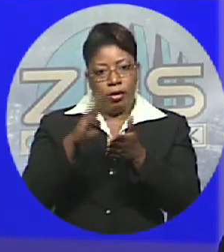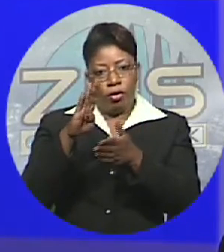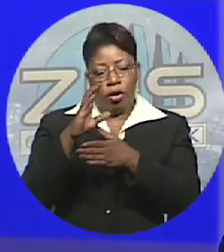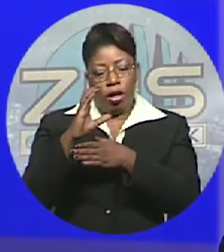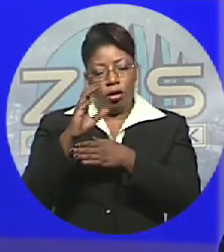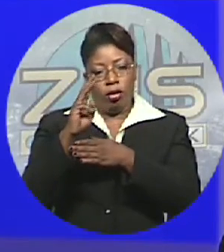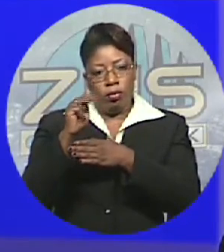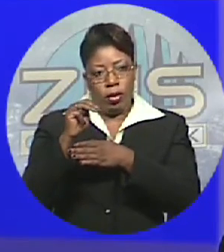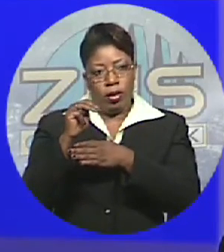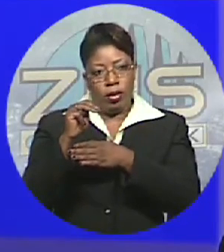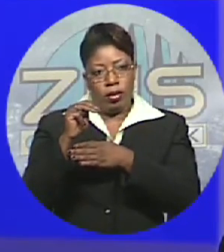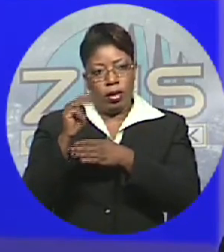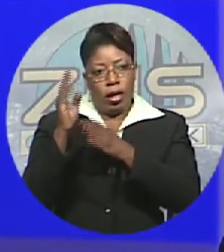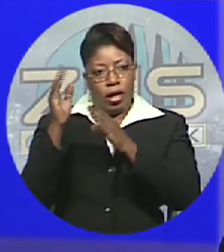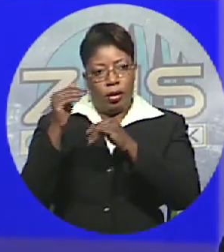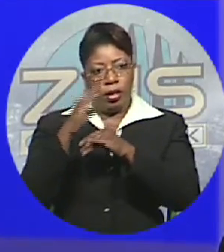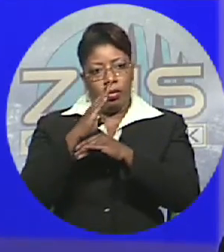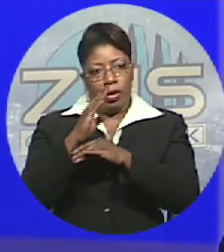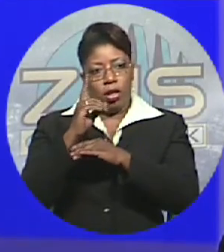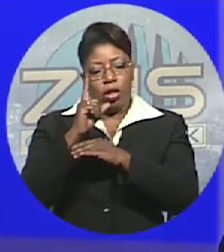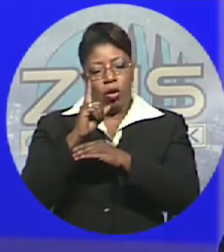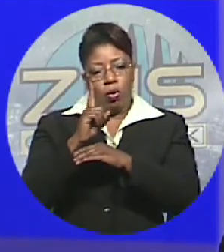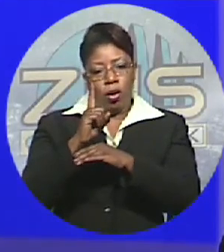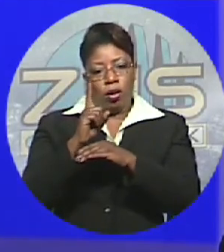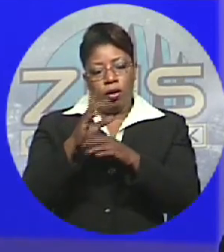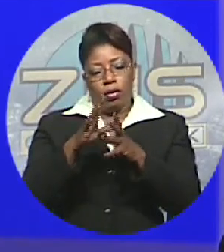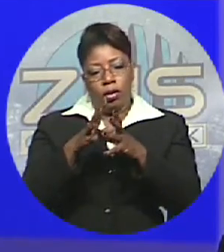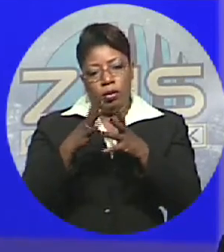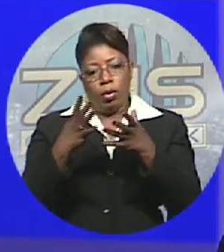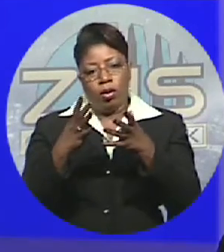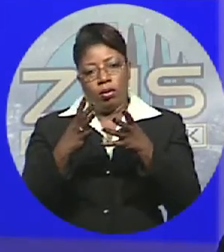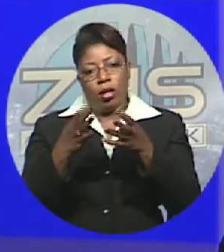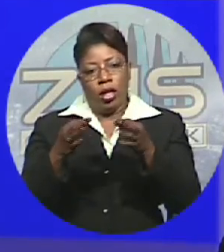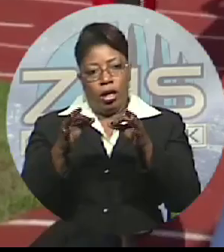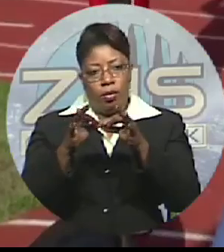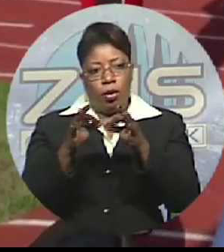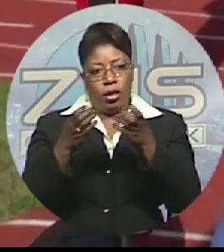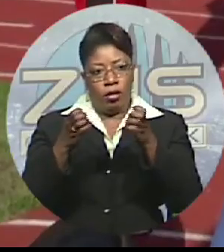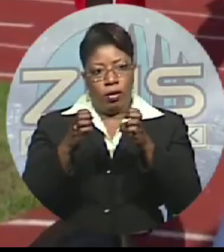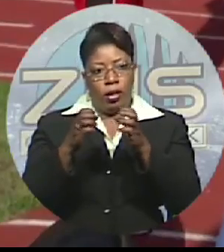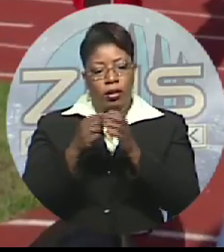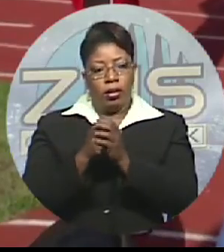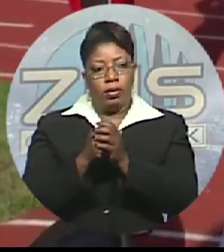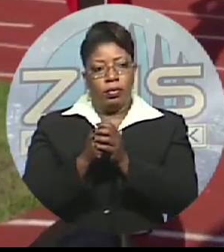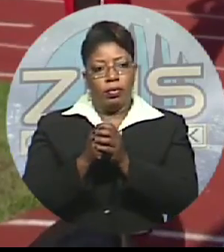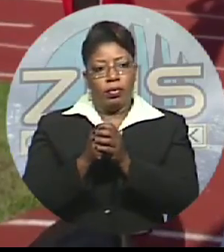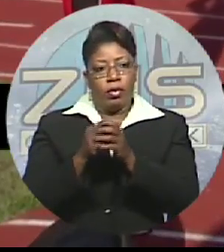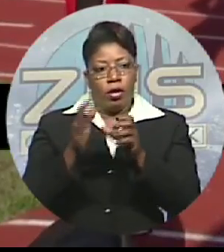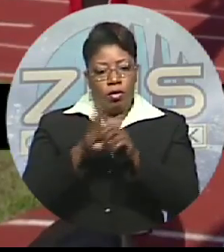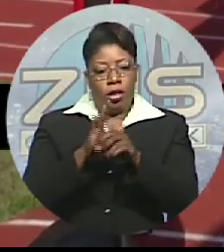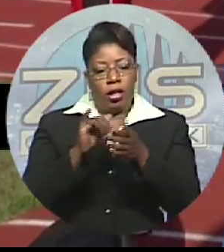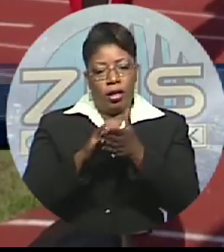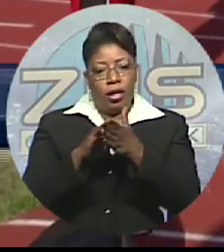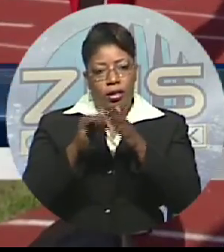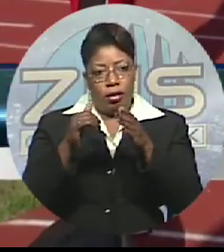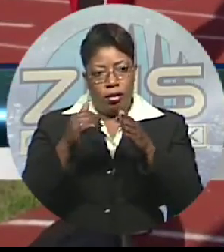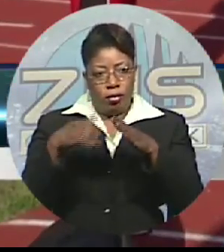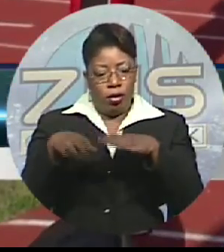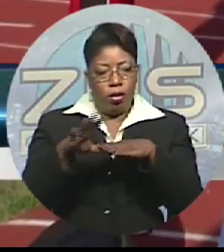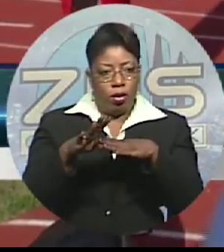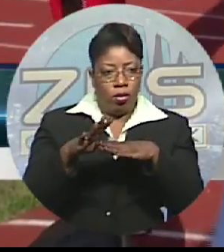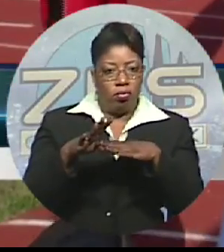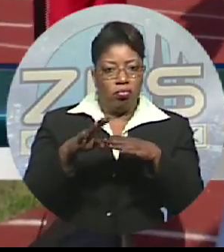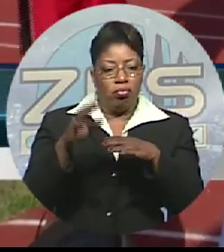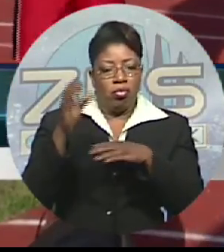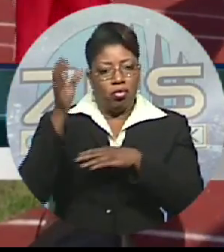meters for men is expected to be one of the marquee events. We are loaded in that particular area with